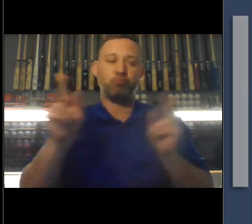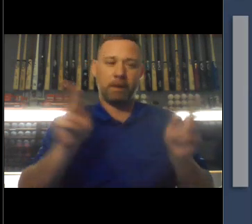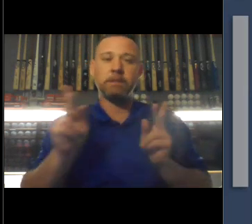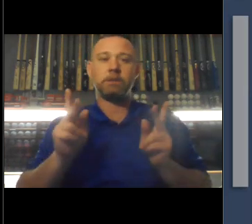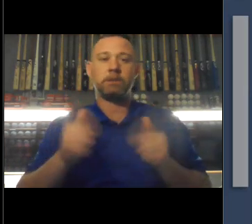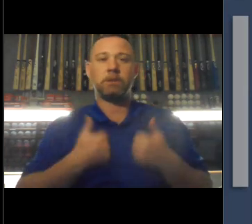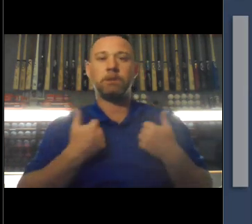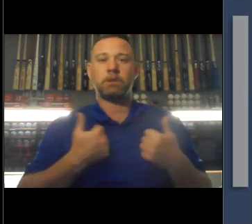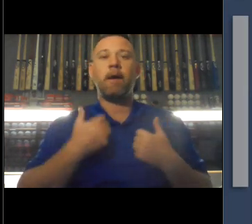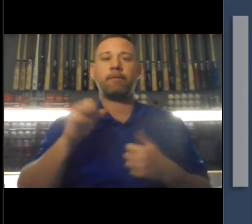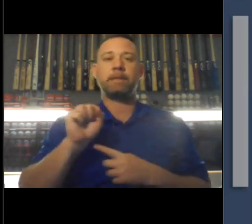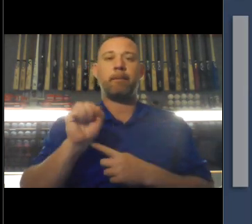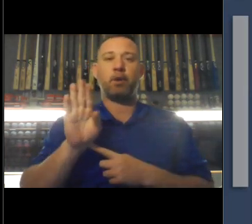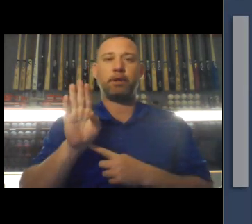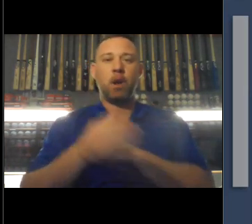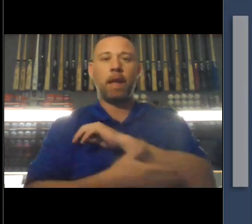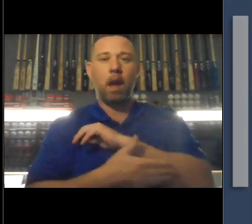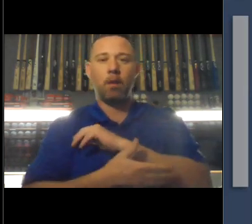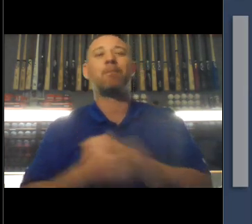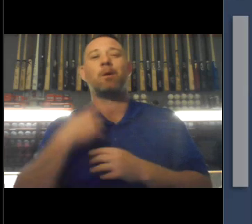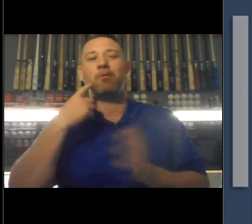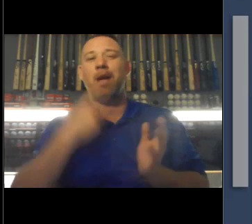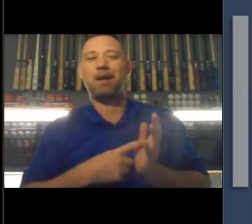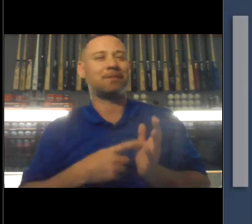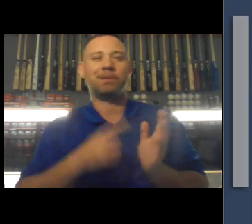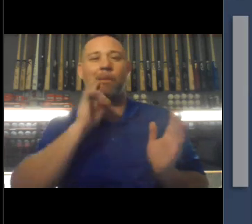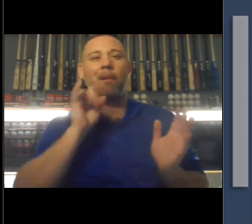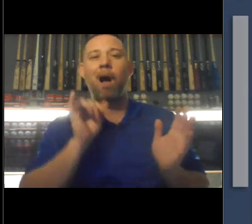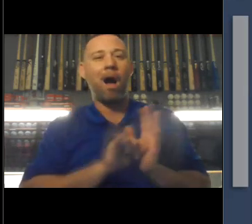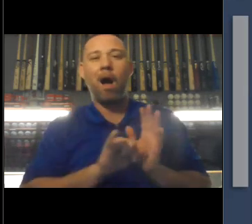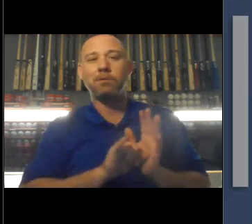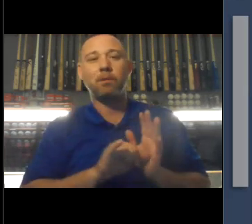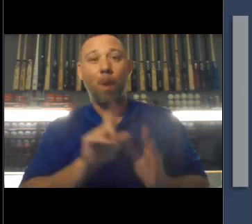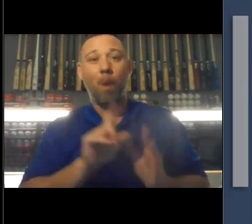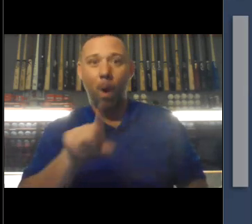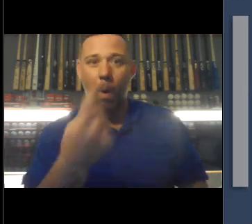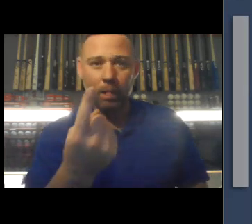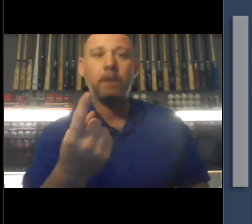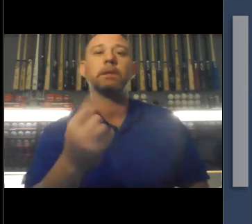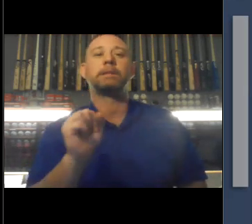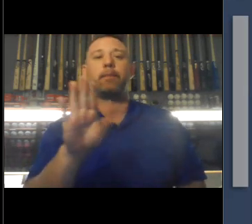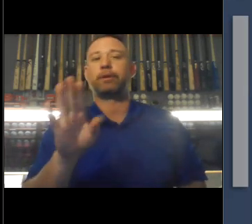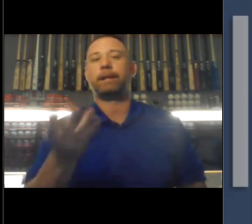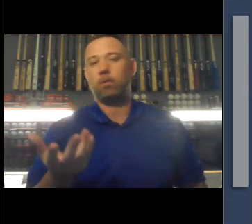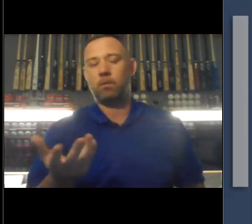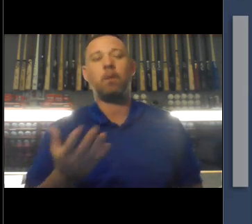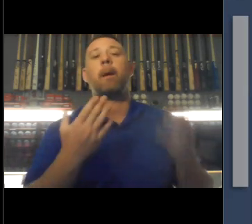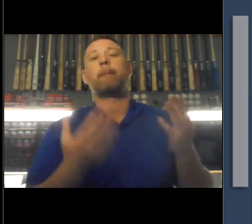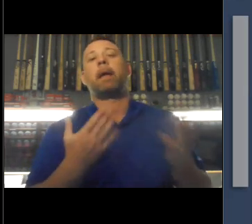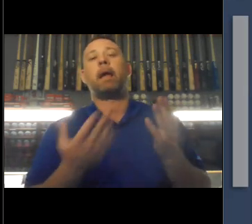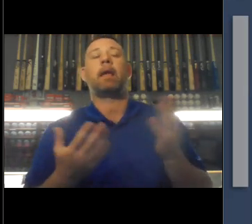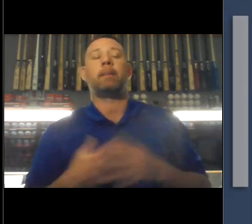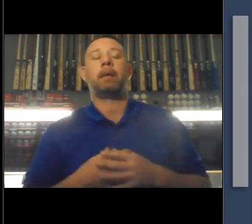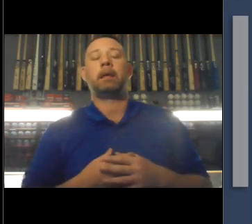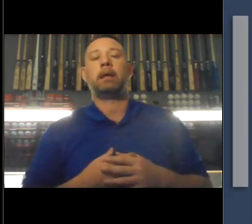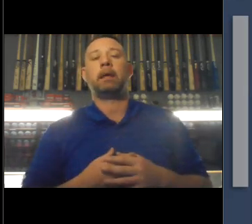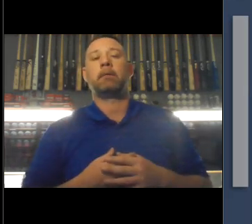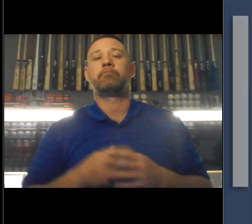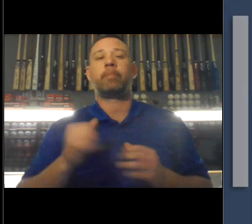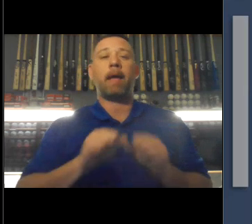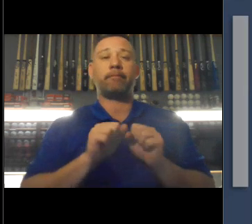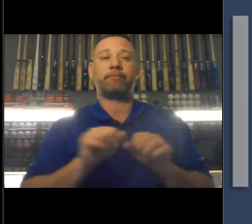also recognize it's impossible to say just San Bernardino County, right? So it may end up being that the fleet has